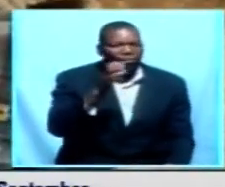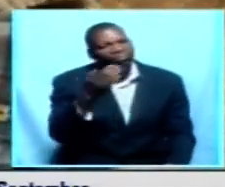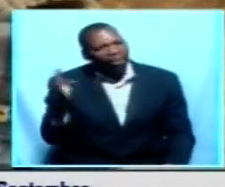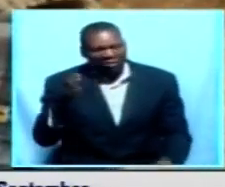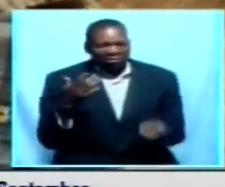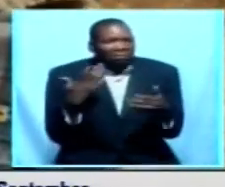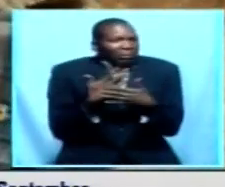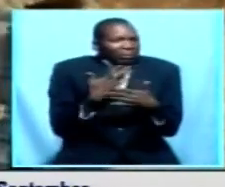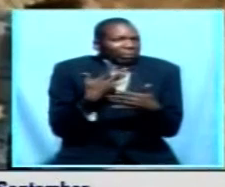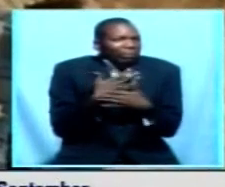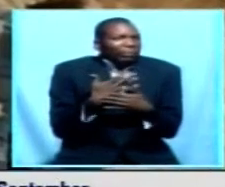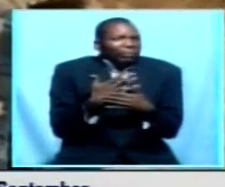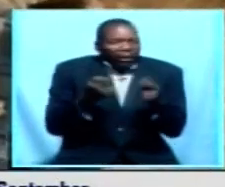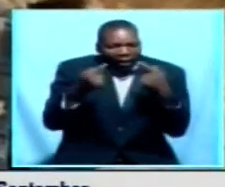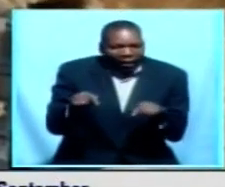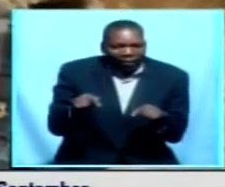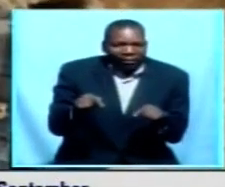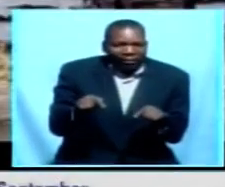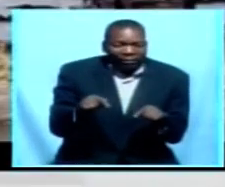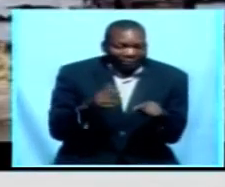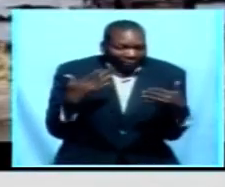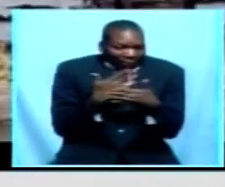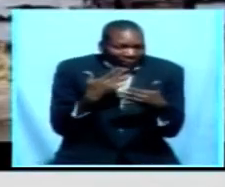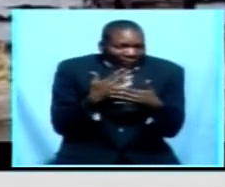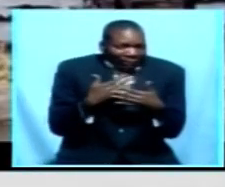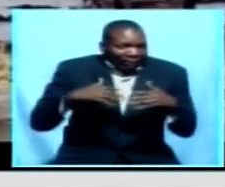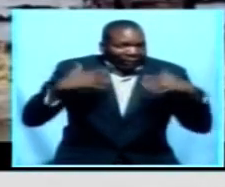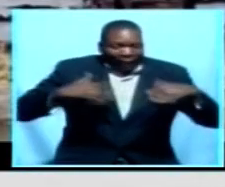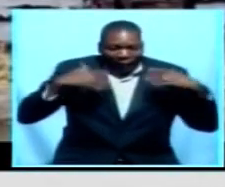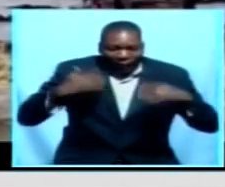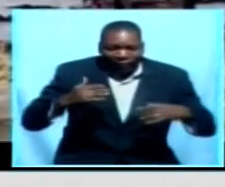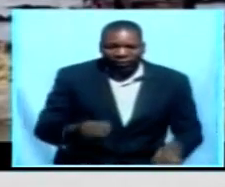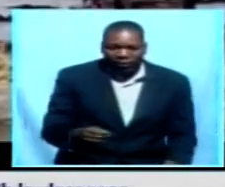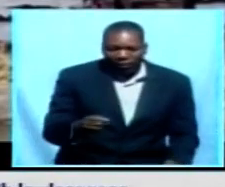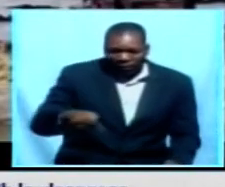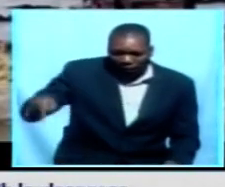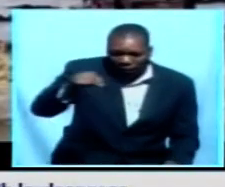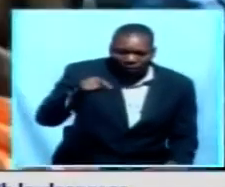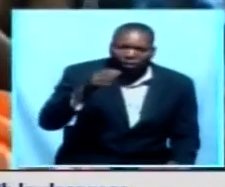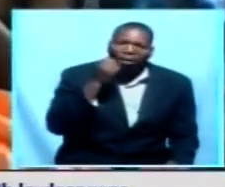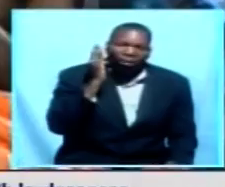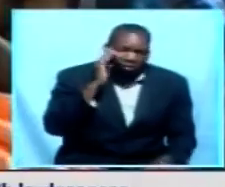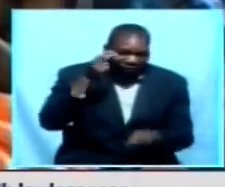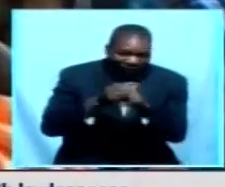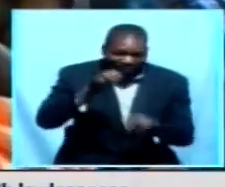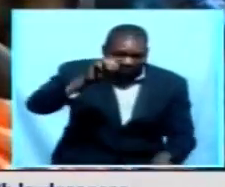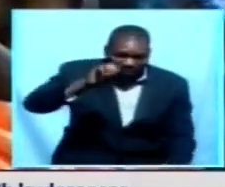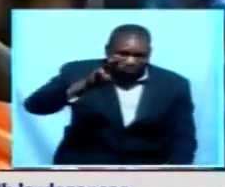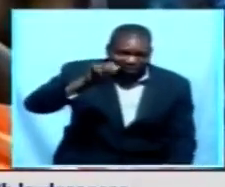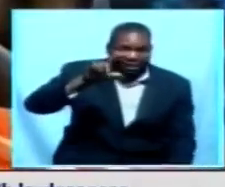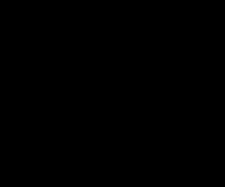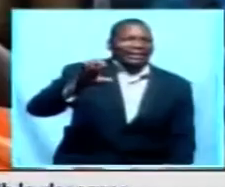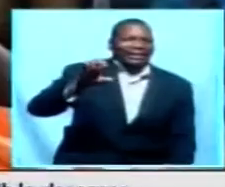wona. Nina monta baningi. This camp is also home for Greenwell Mwale, a fisherman and